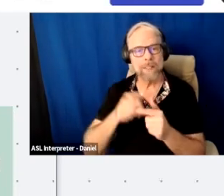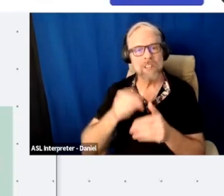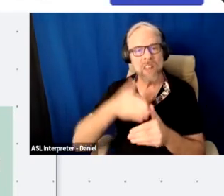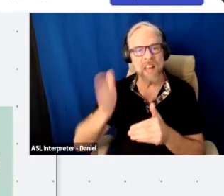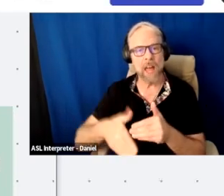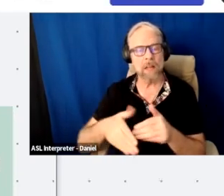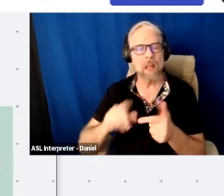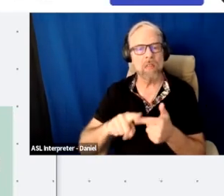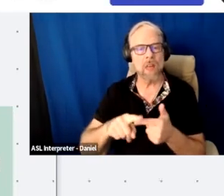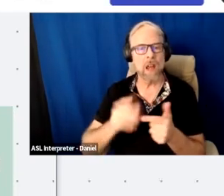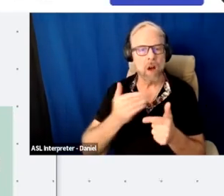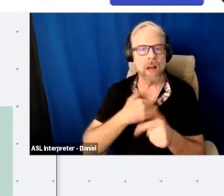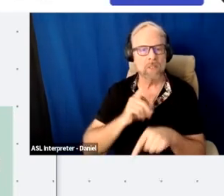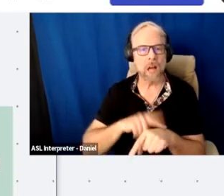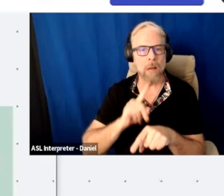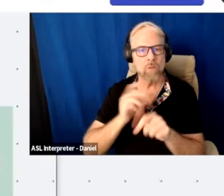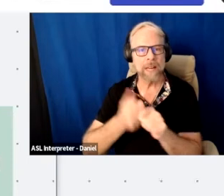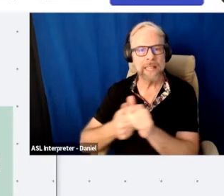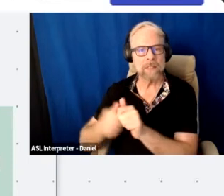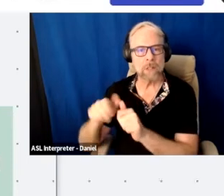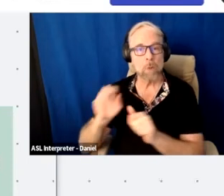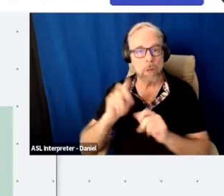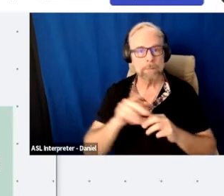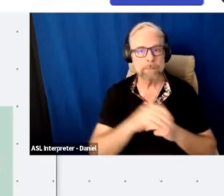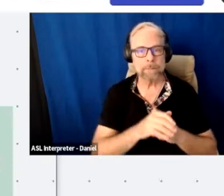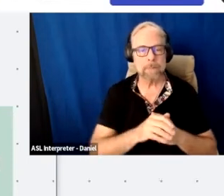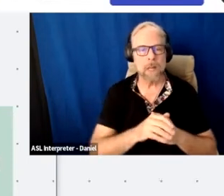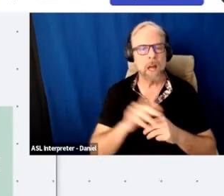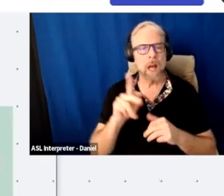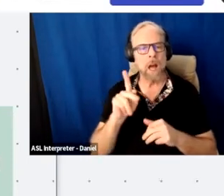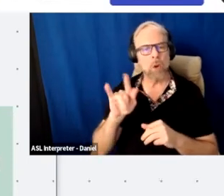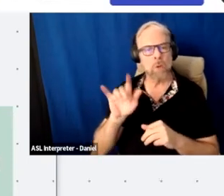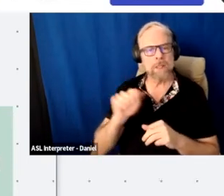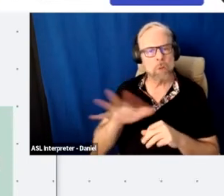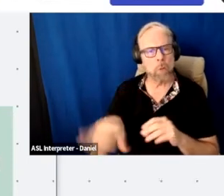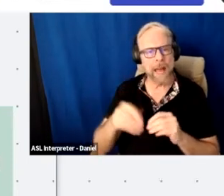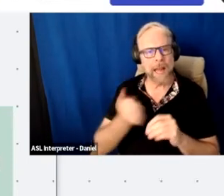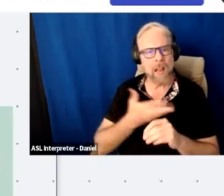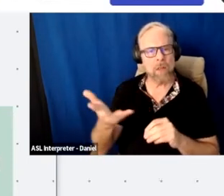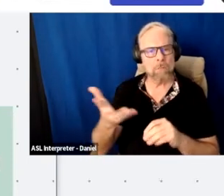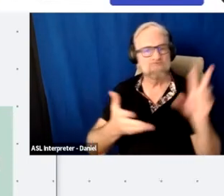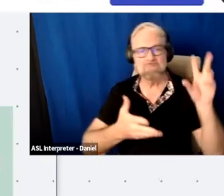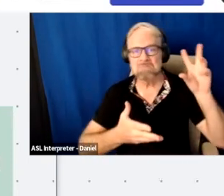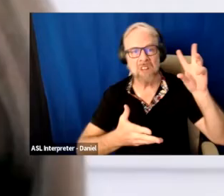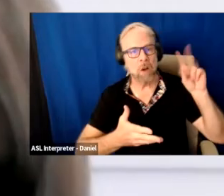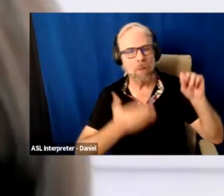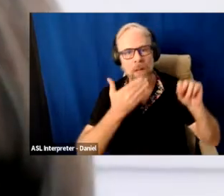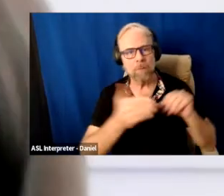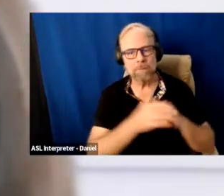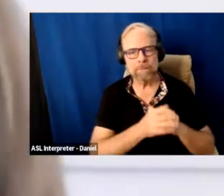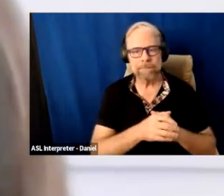chance to get to each one. Okay. Krista, did you have anything else you wanted to add to this? No, thank you.